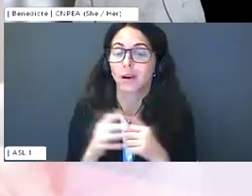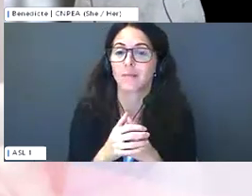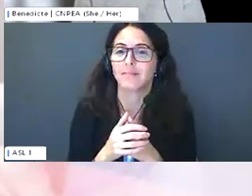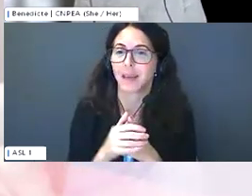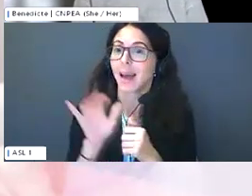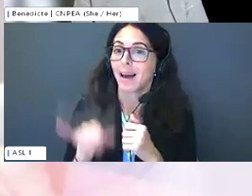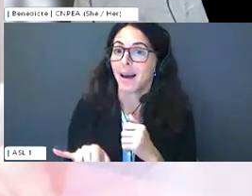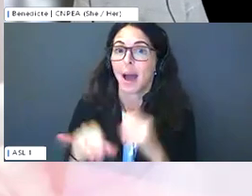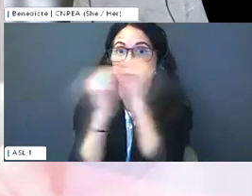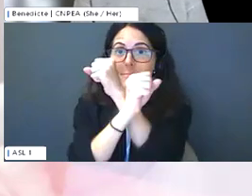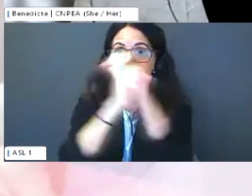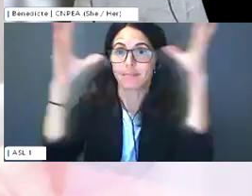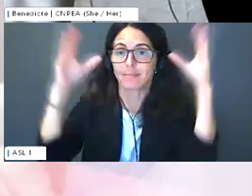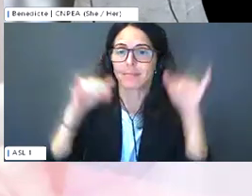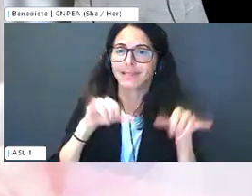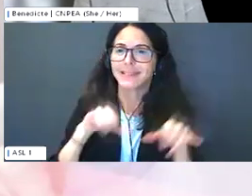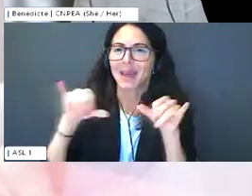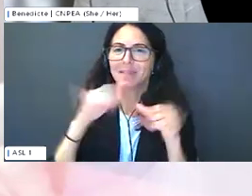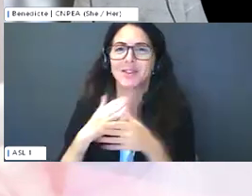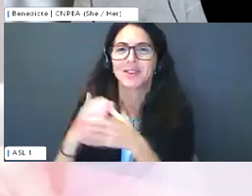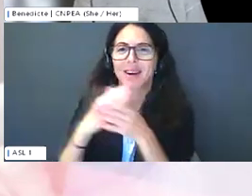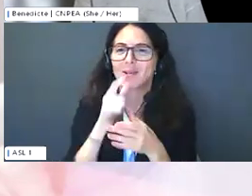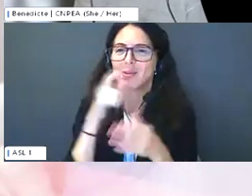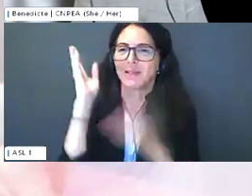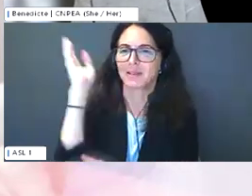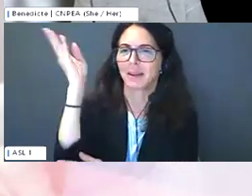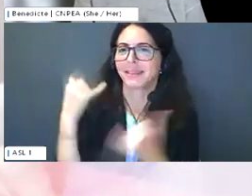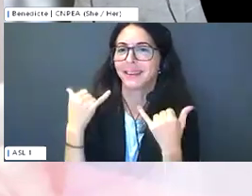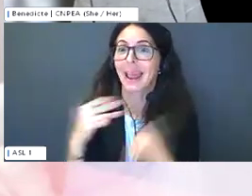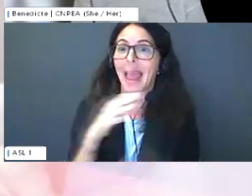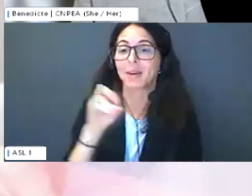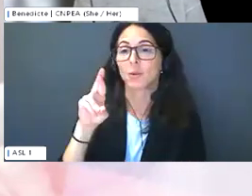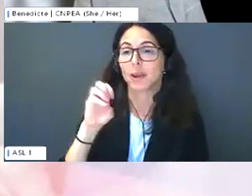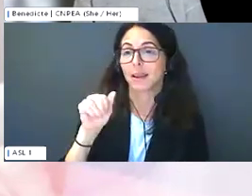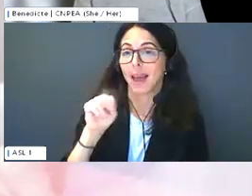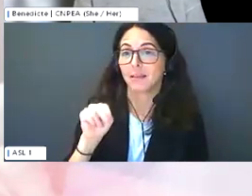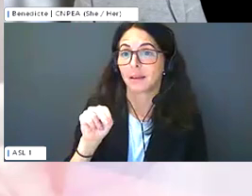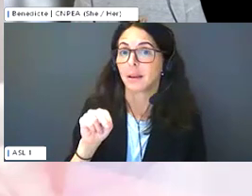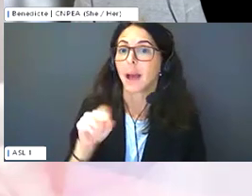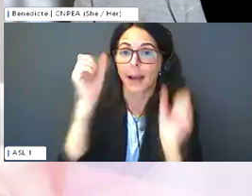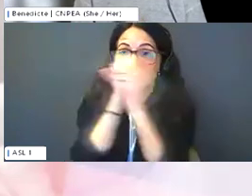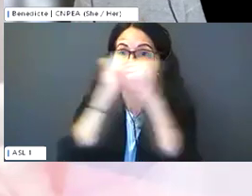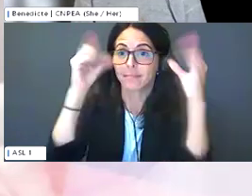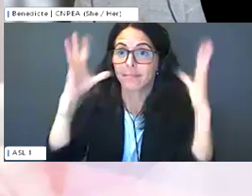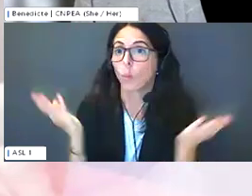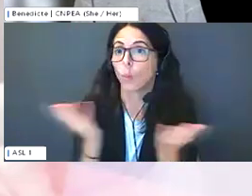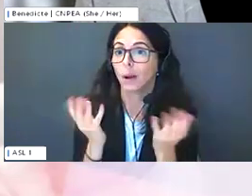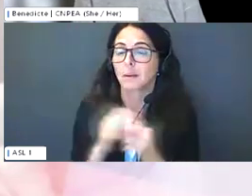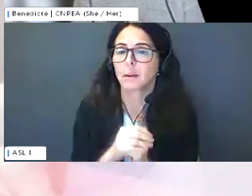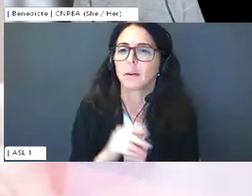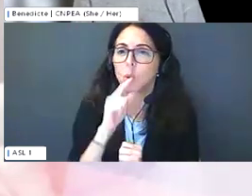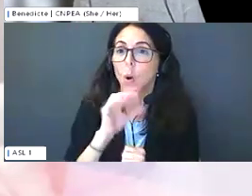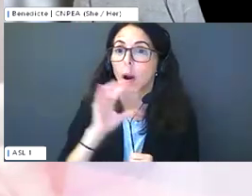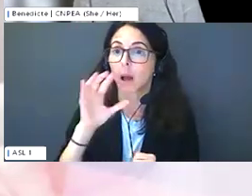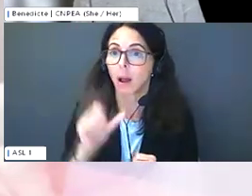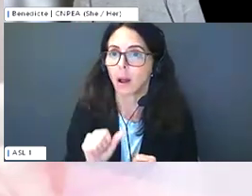vision is shared with, I think, the speakers today, as well as Rayanne, which is that all people who are aging in Canada can